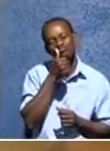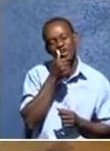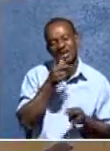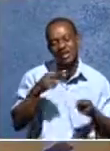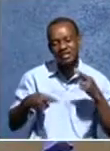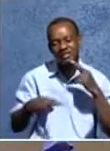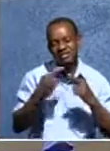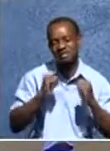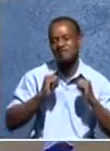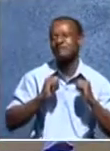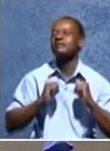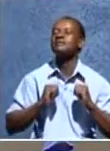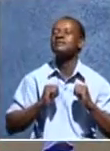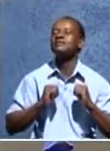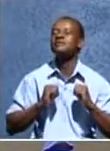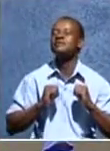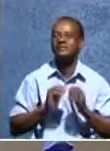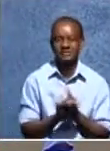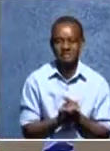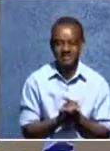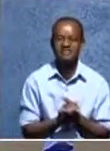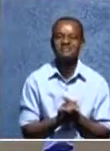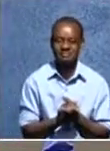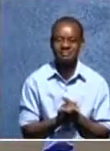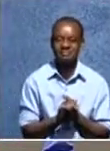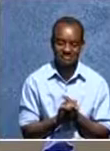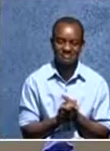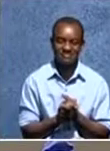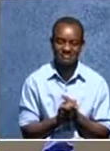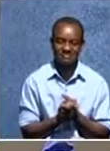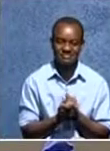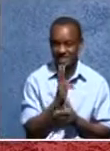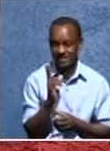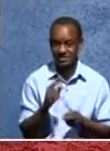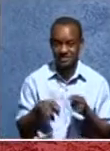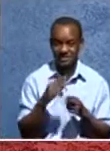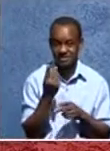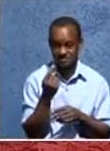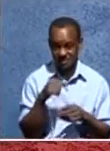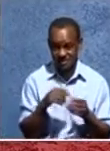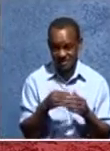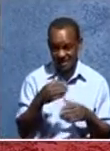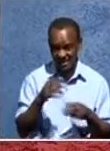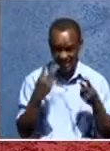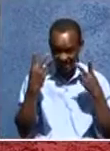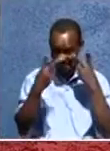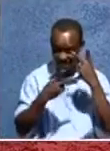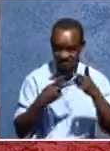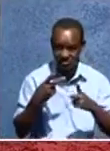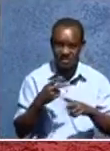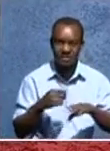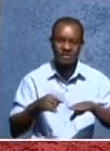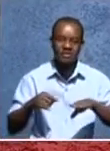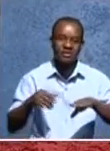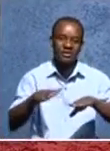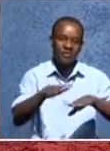yes. You seem very happy to hear that it's up to standard. Can I hear your contribution, please, to what she just had to say? Yes,